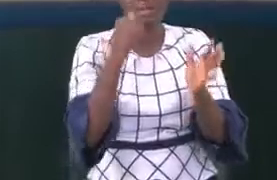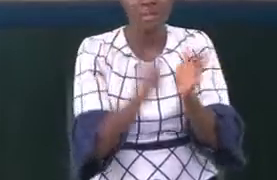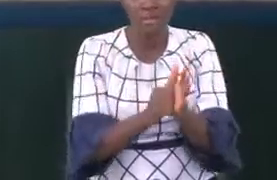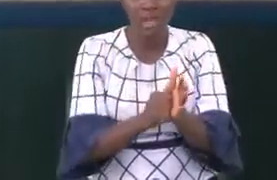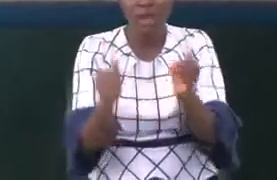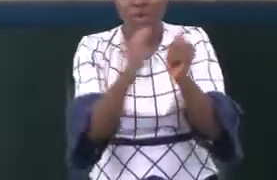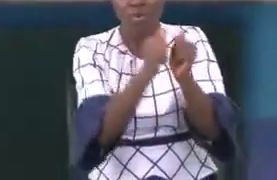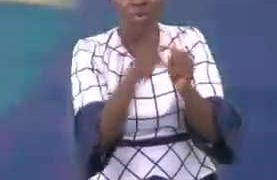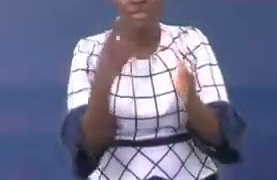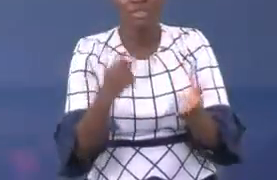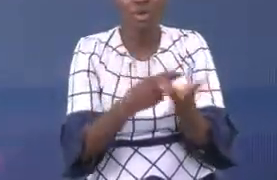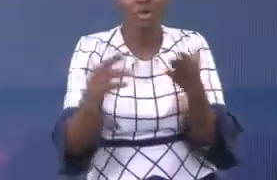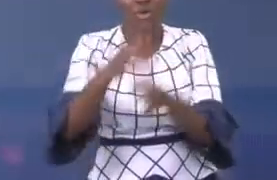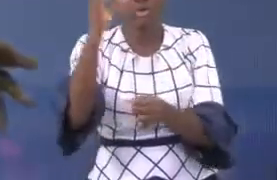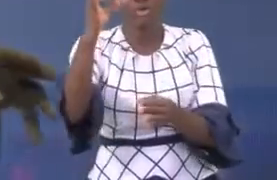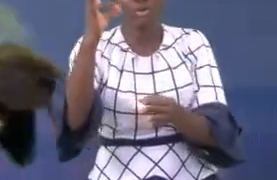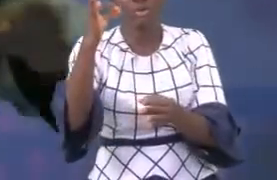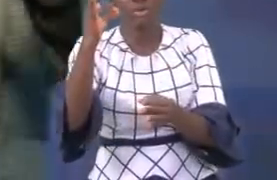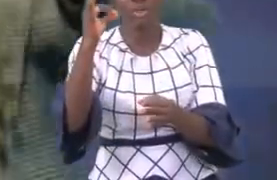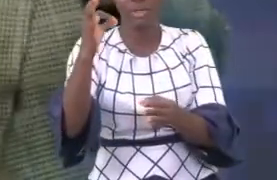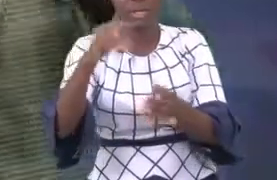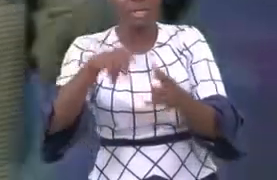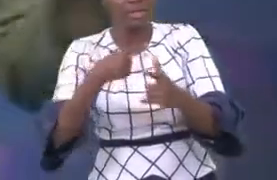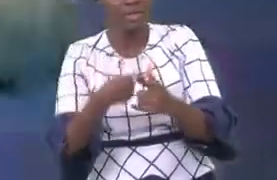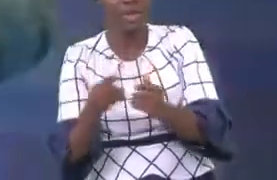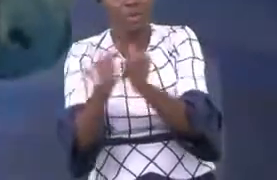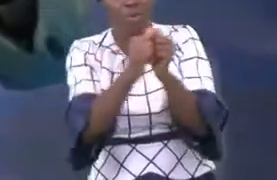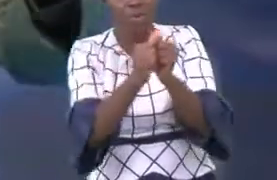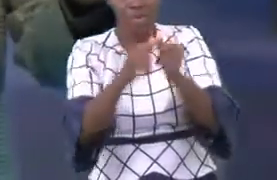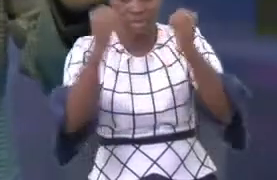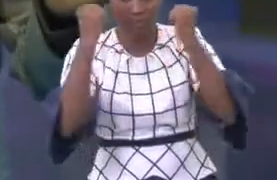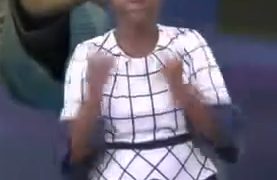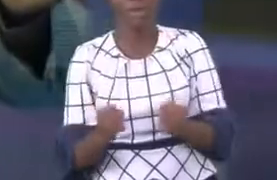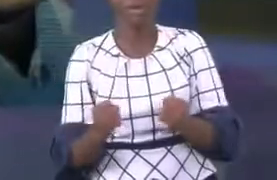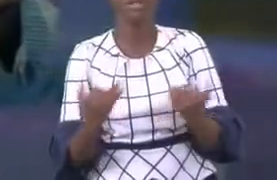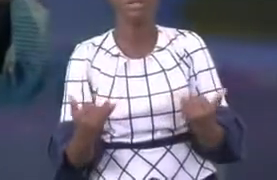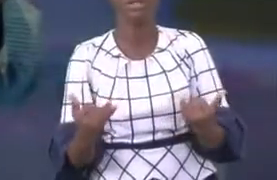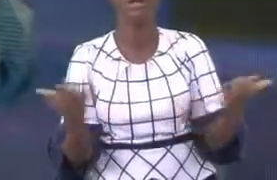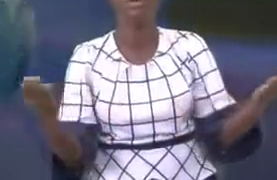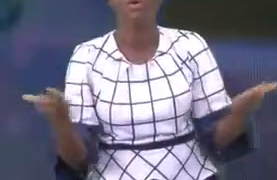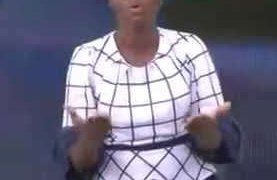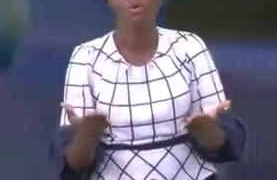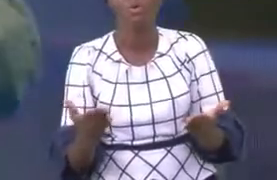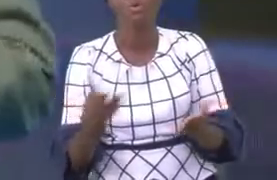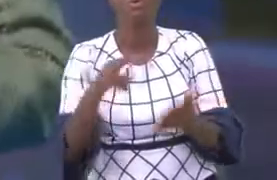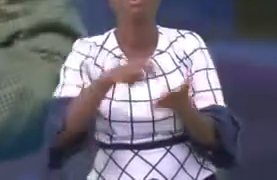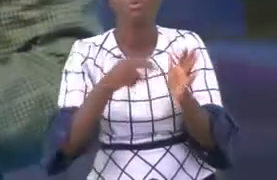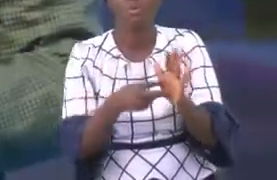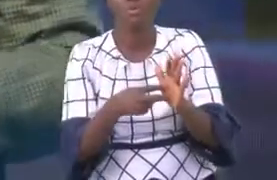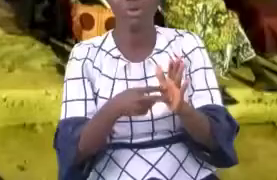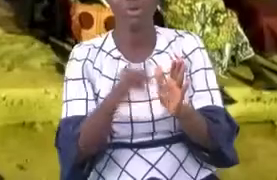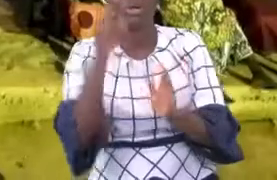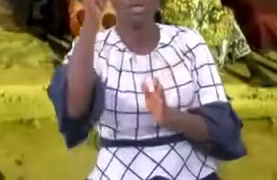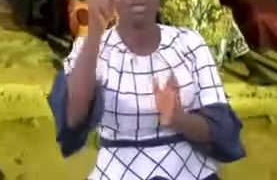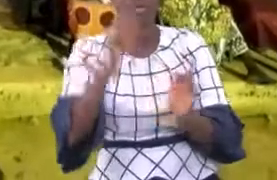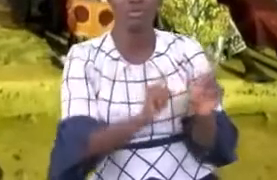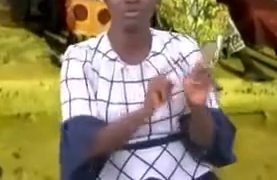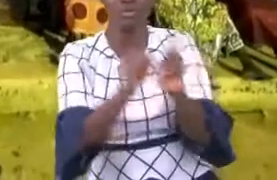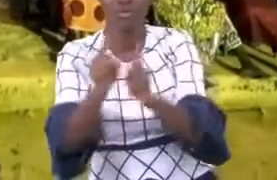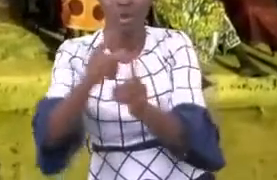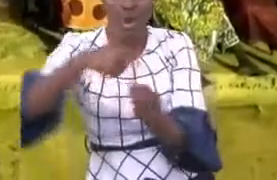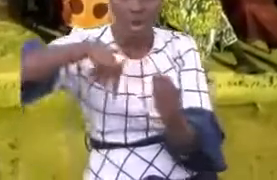power. What's the purpose? He went about doing good. It's coming to do good in your life